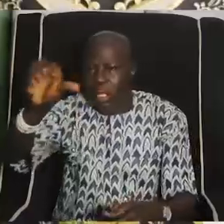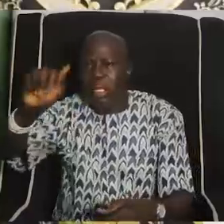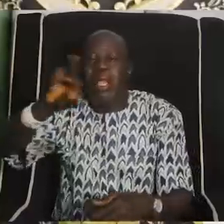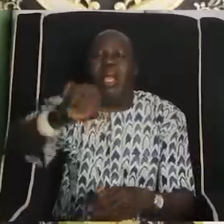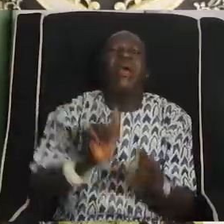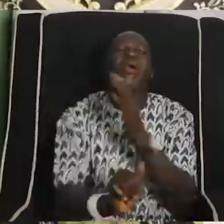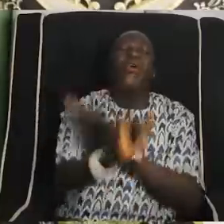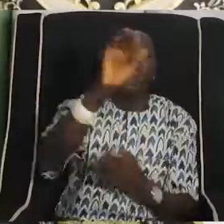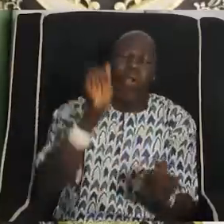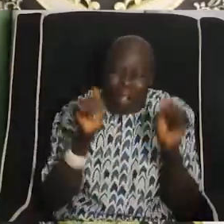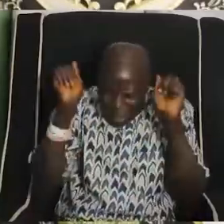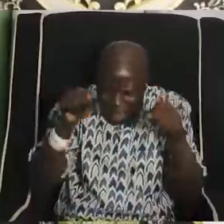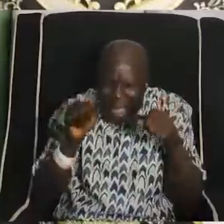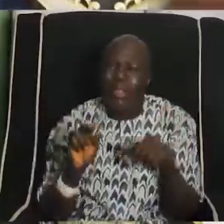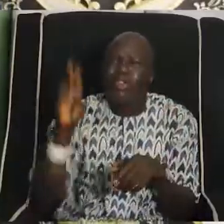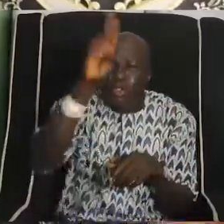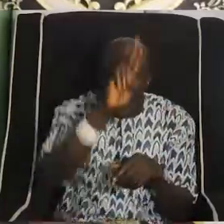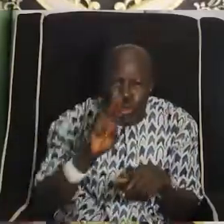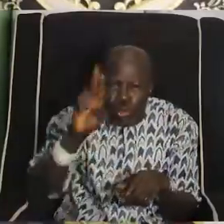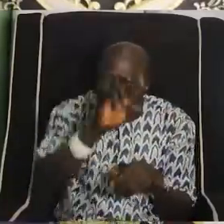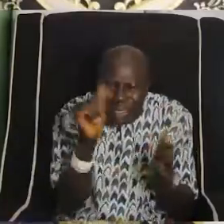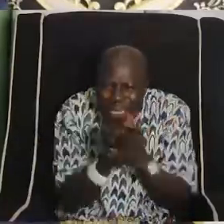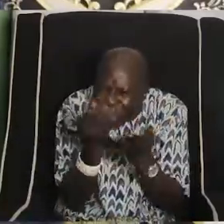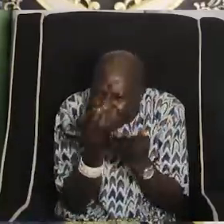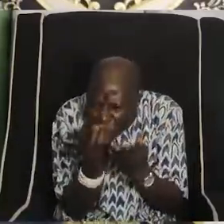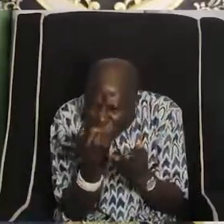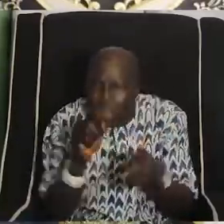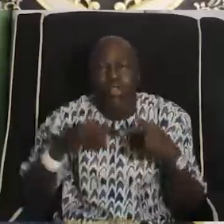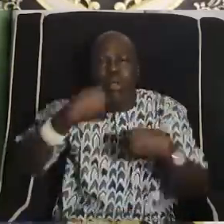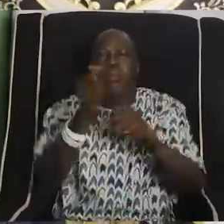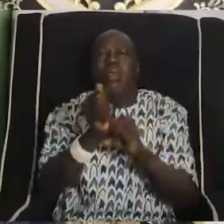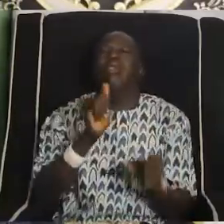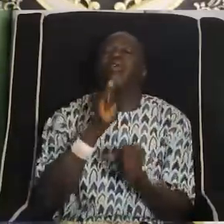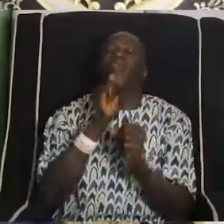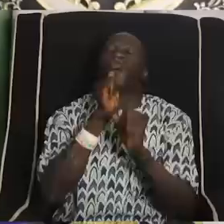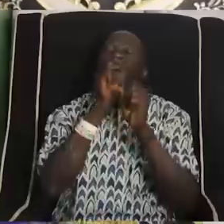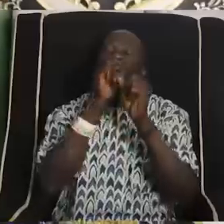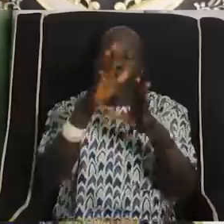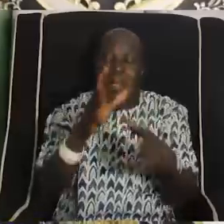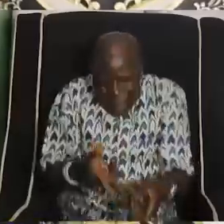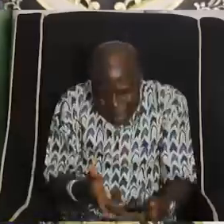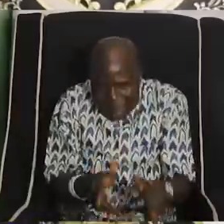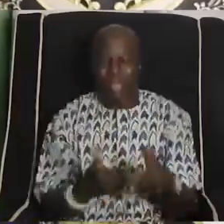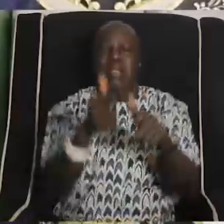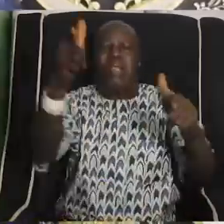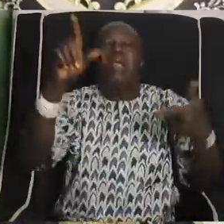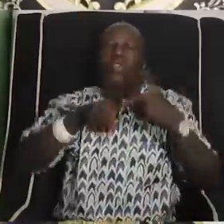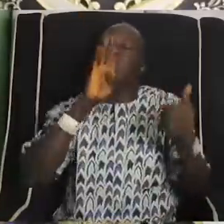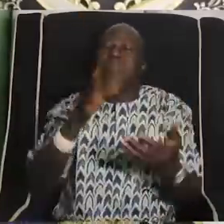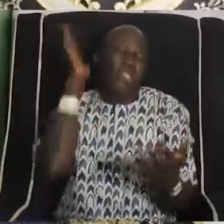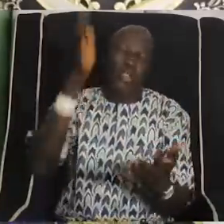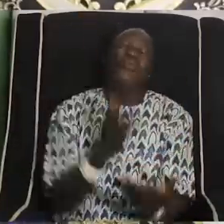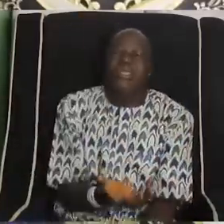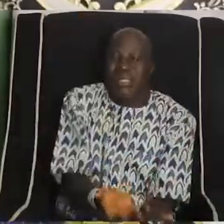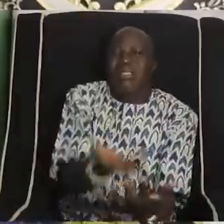God. Kere ye ko fi so woman ye di kan mi. God can use that little to make woman great. That the Olorun pata to do ye lo.